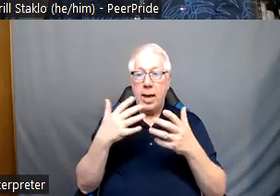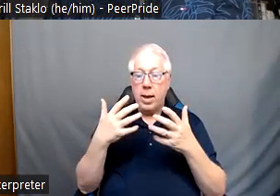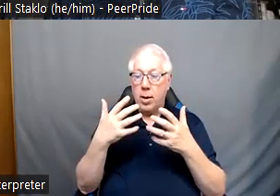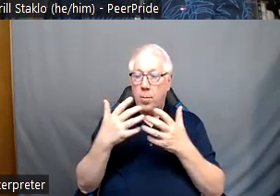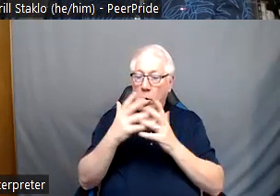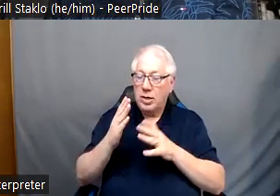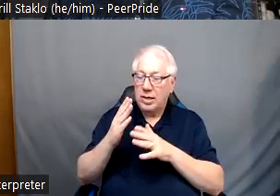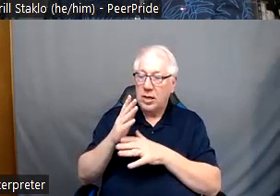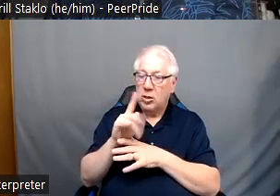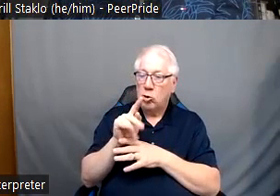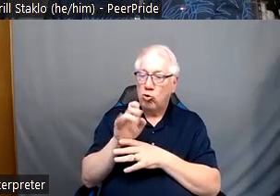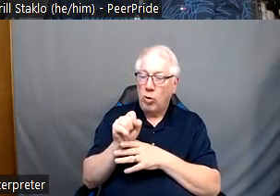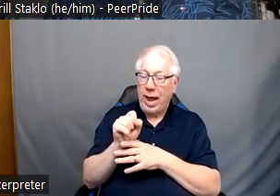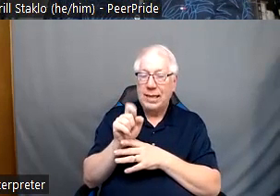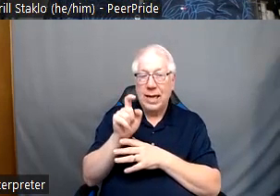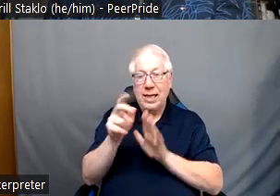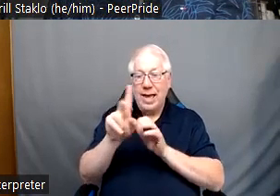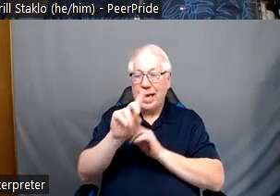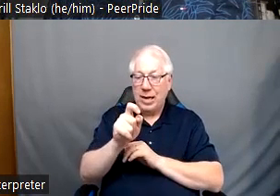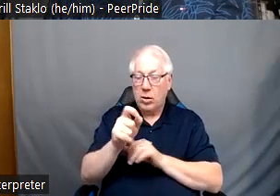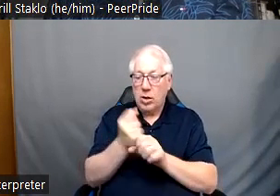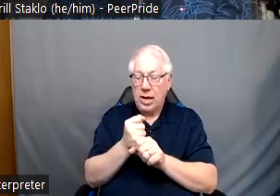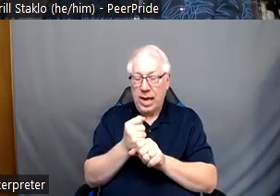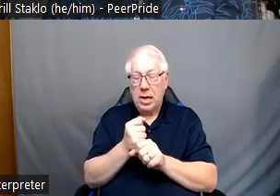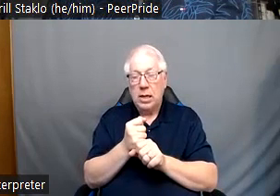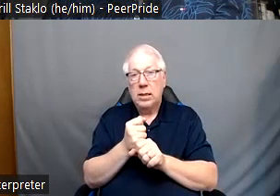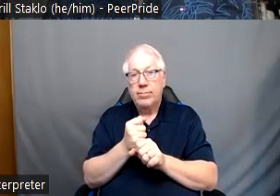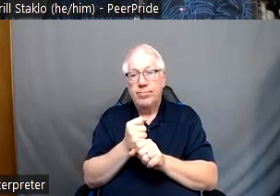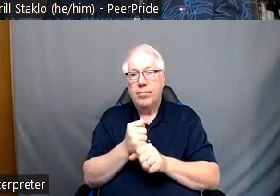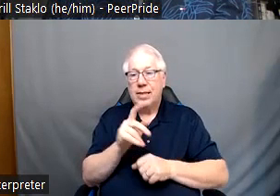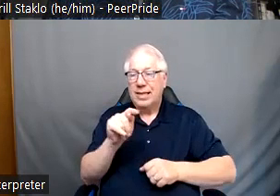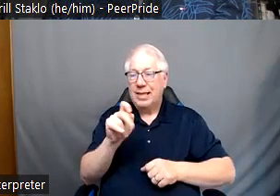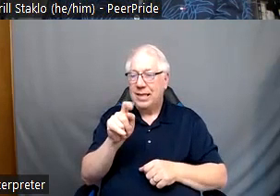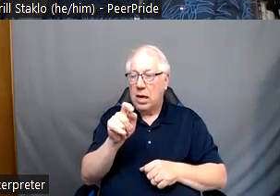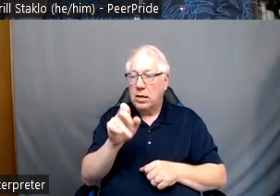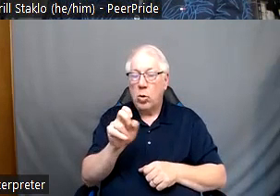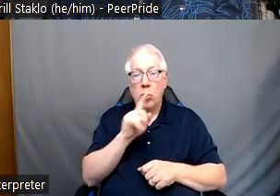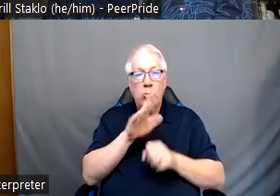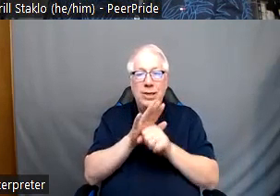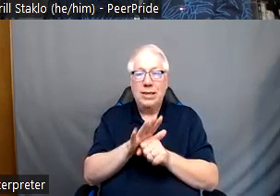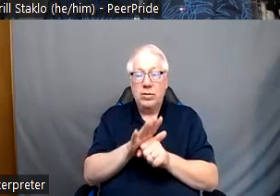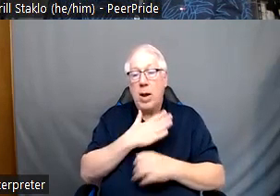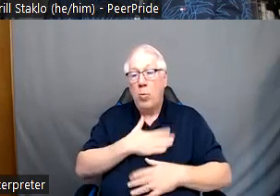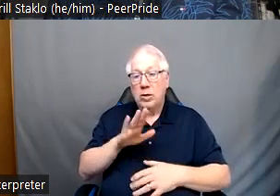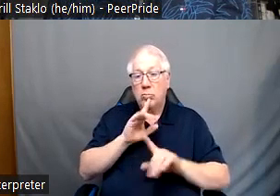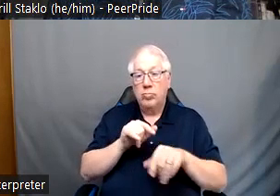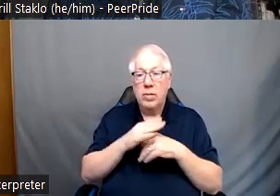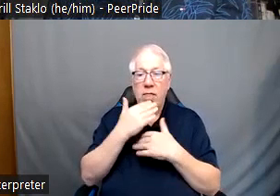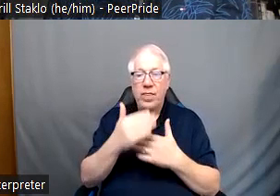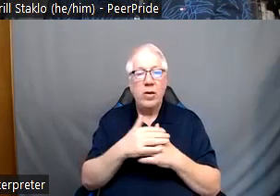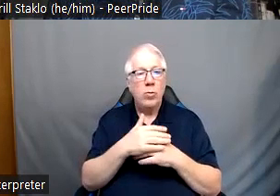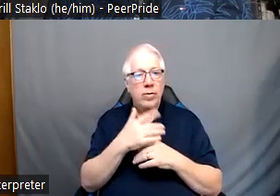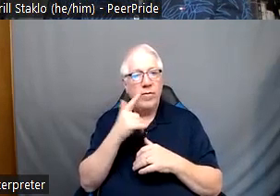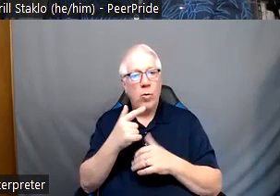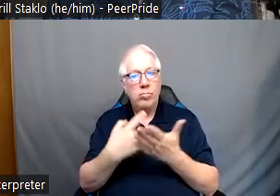to get access to testosterone, and it was really distressing for them. I just want to spread awareness, and I appreciate you. So thank you so much